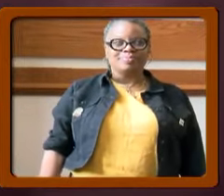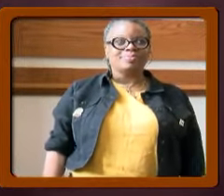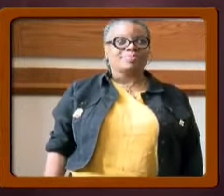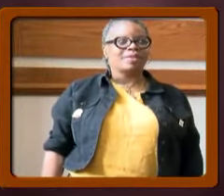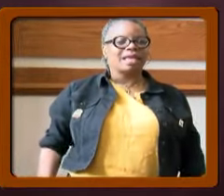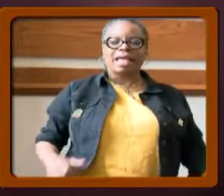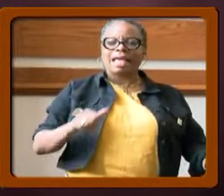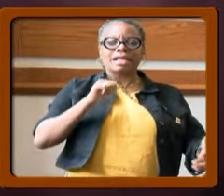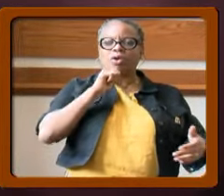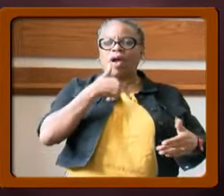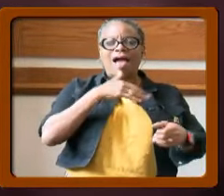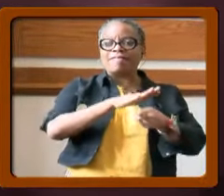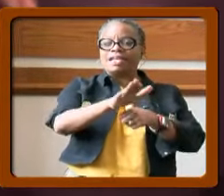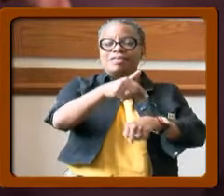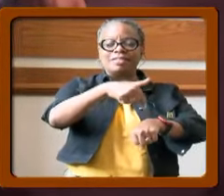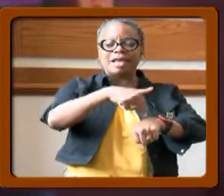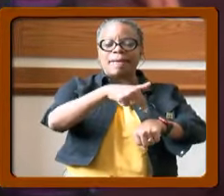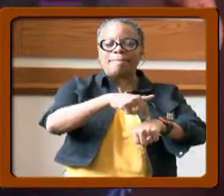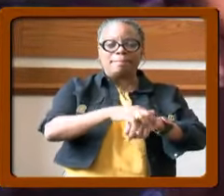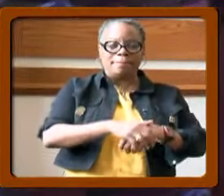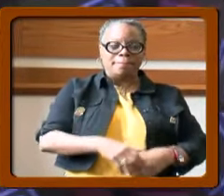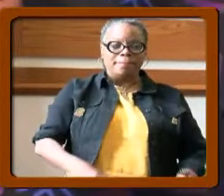There's not enough time.